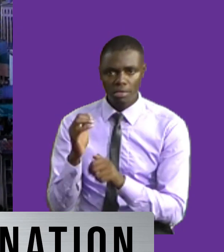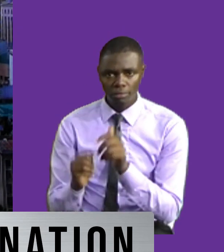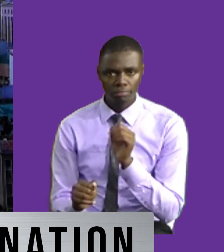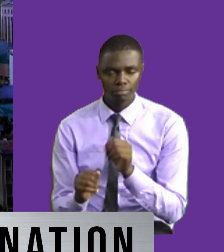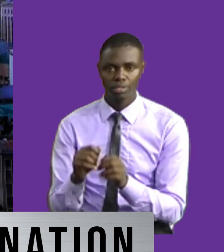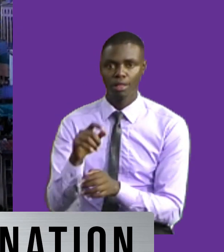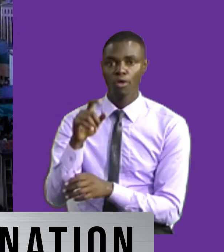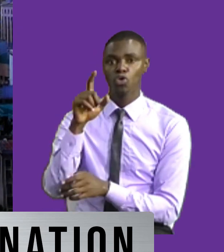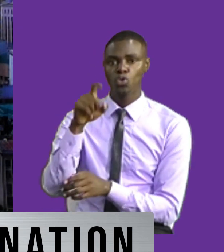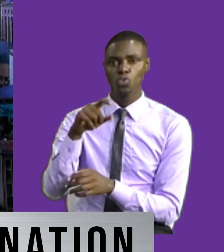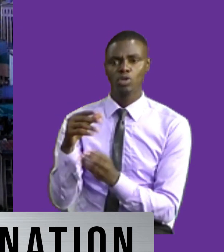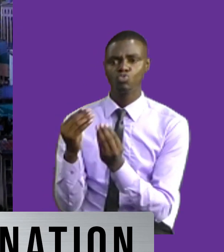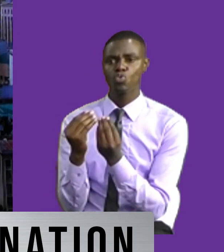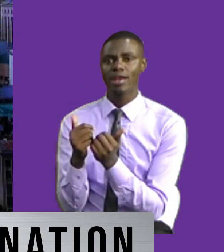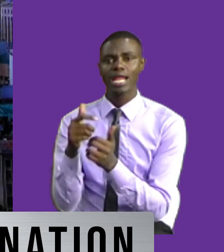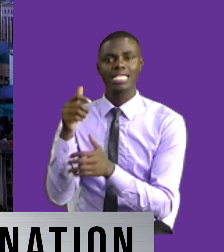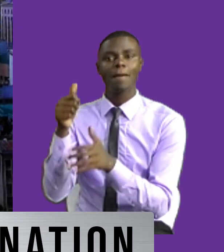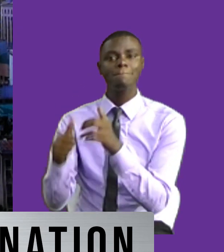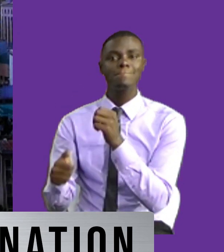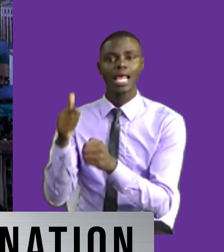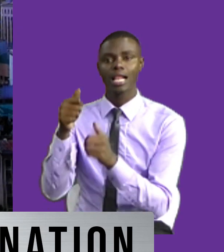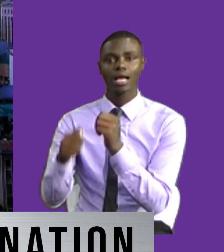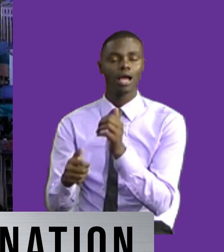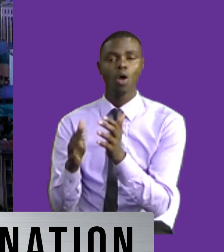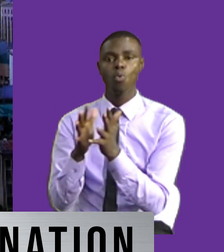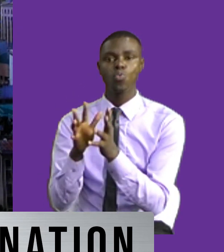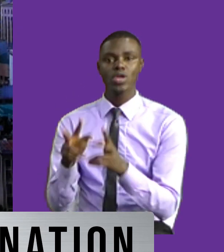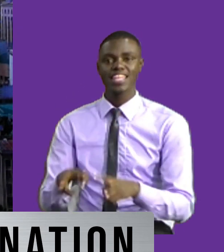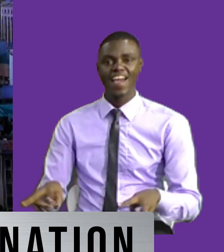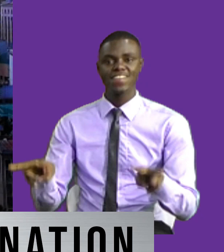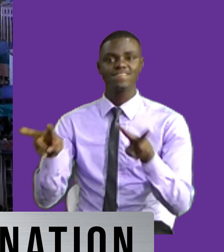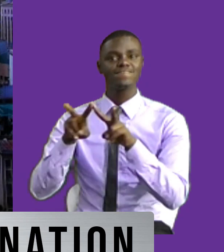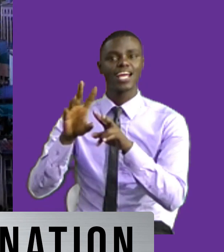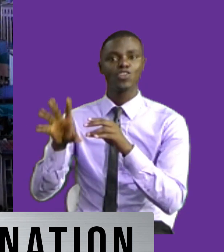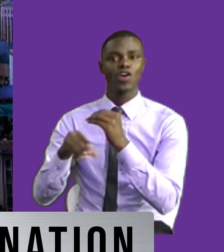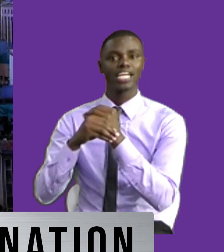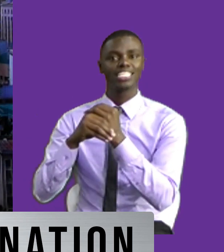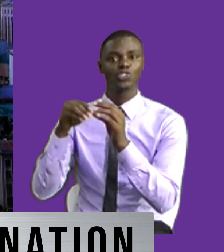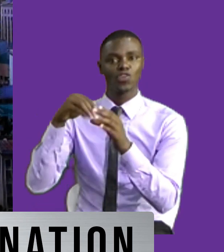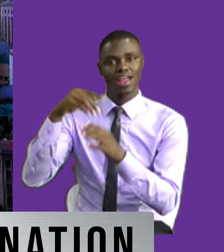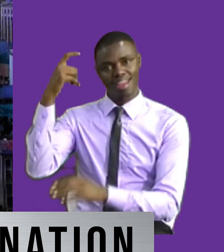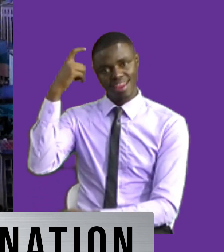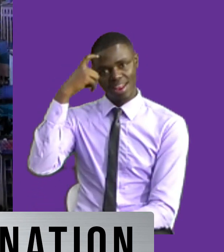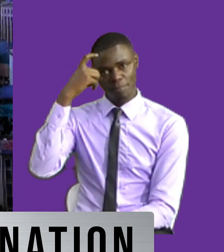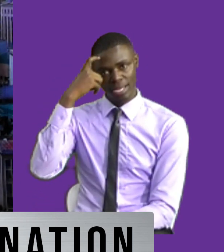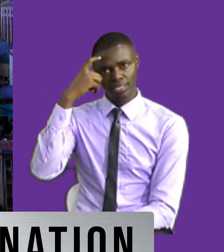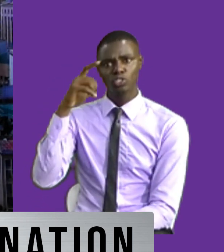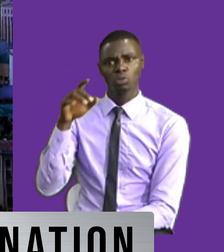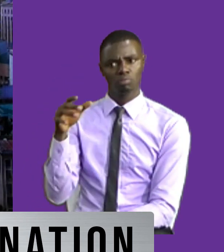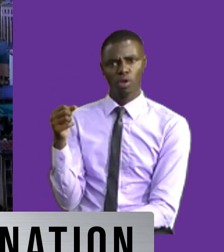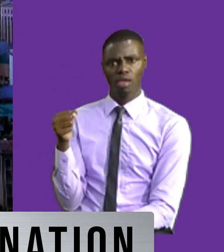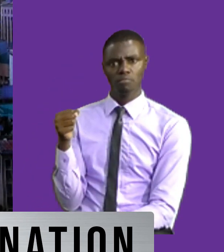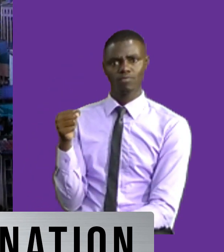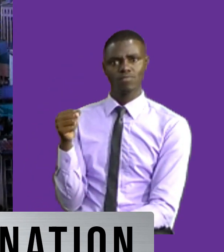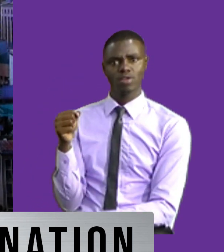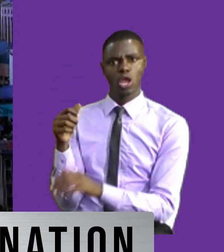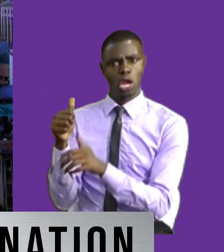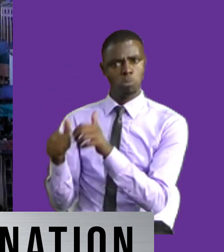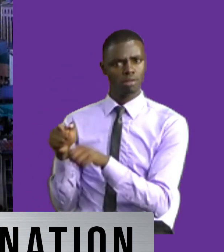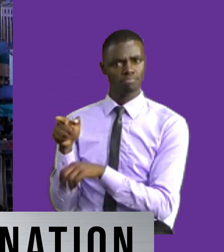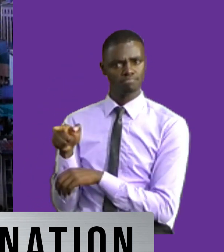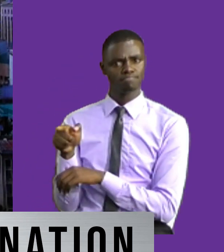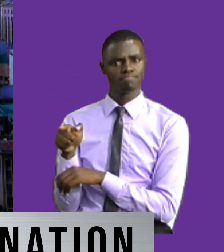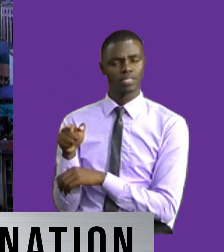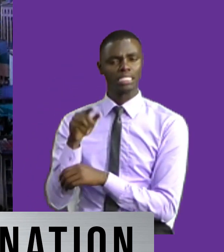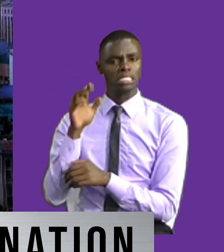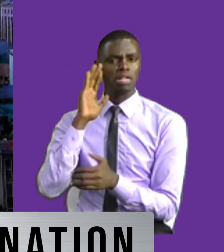you need to address the milk with value addition in mind. Now, just there on milk, really,